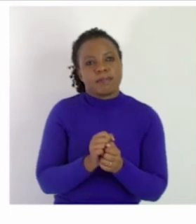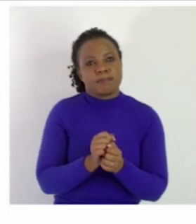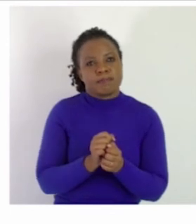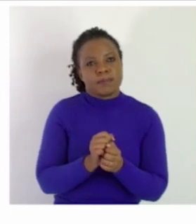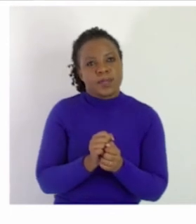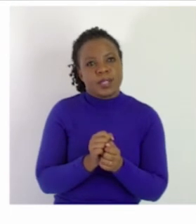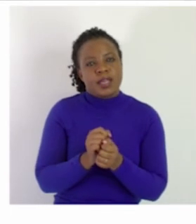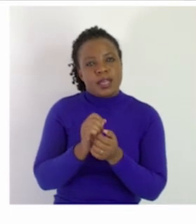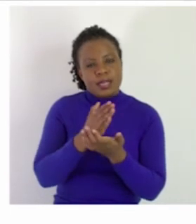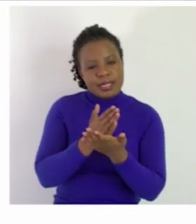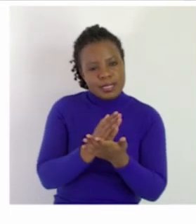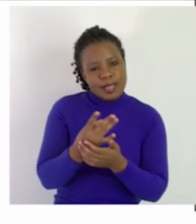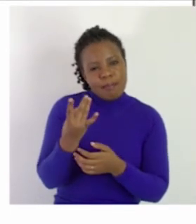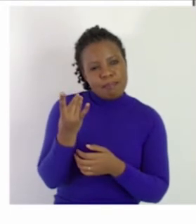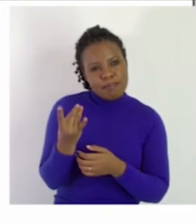some meat,